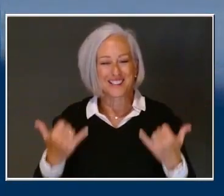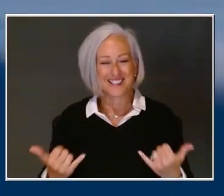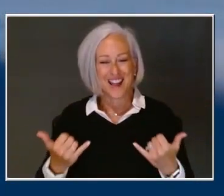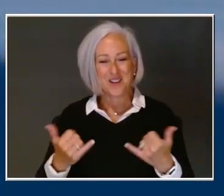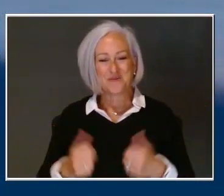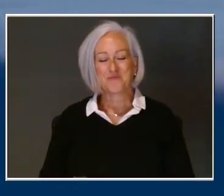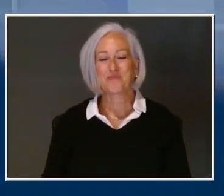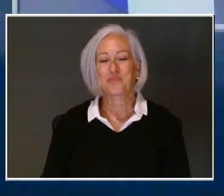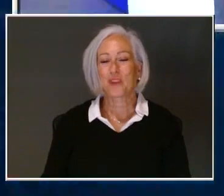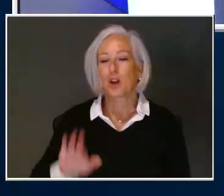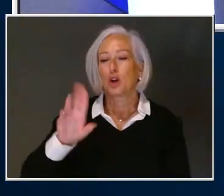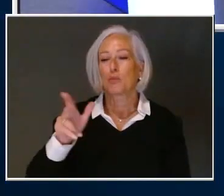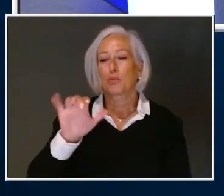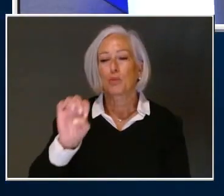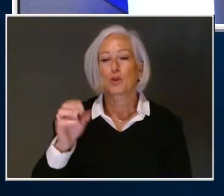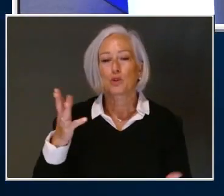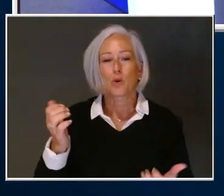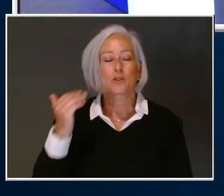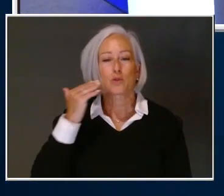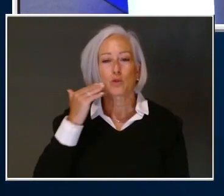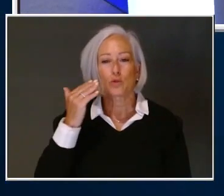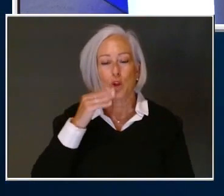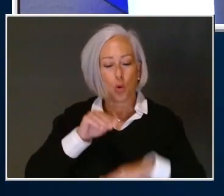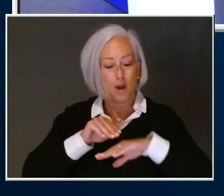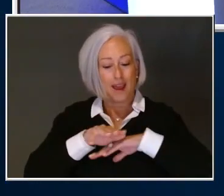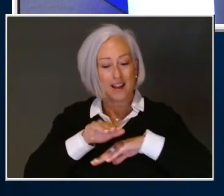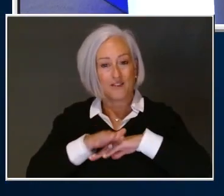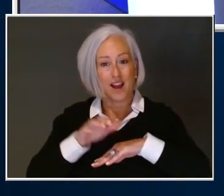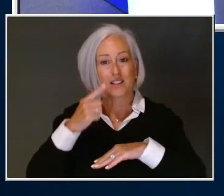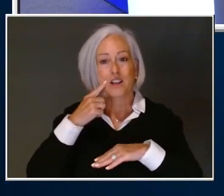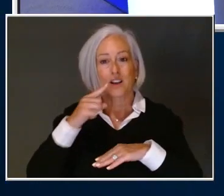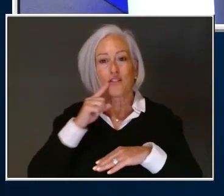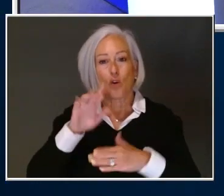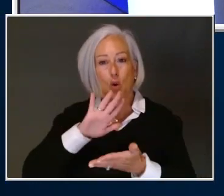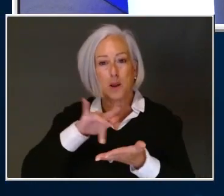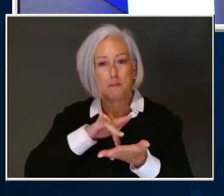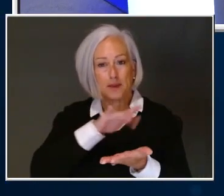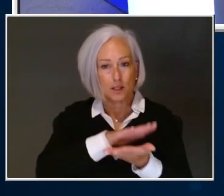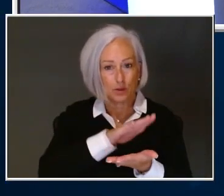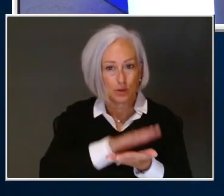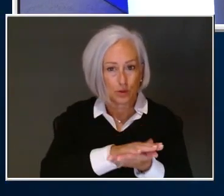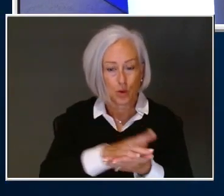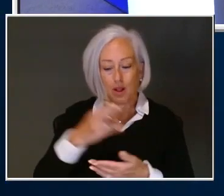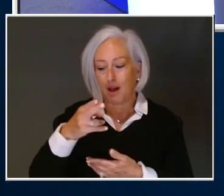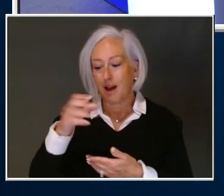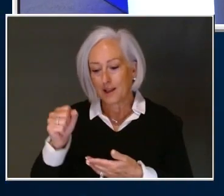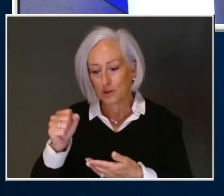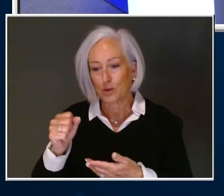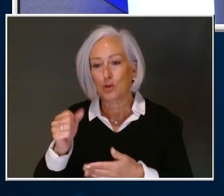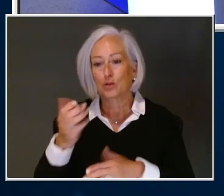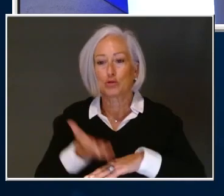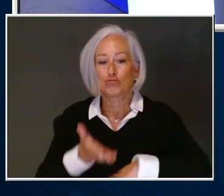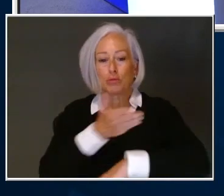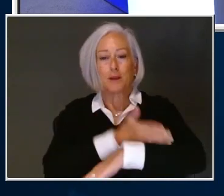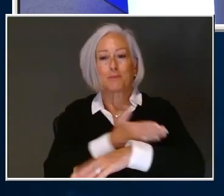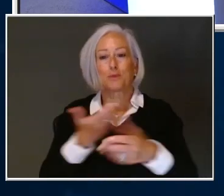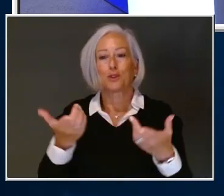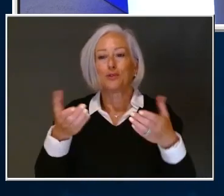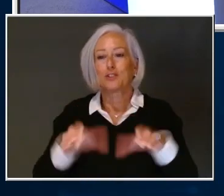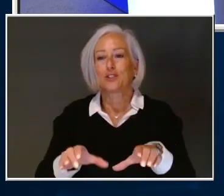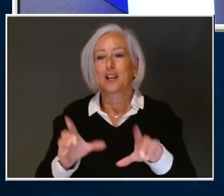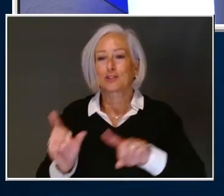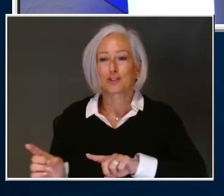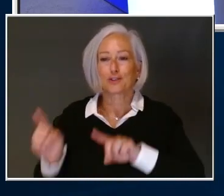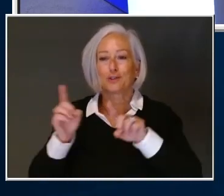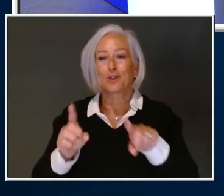to know any advice for middle or high schoolers wanting to improve their chances of playing at the college level. Who wants to grab that